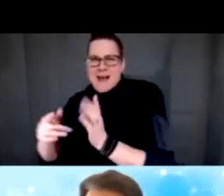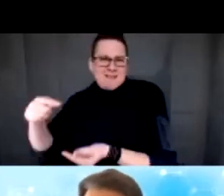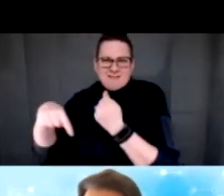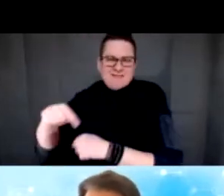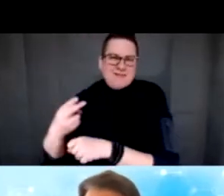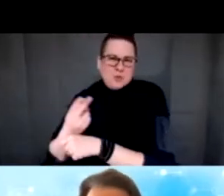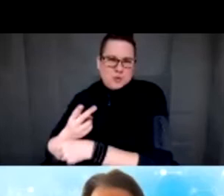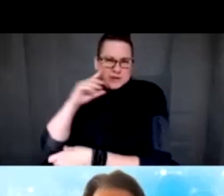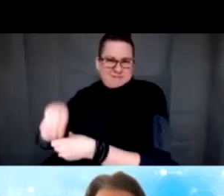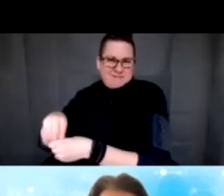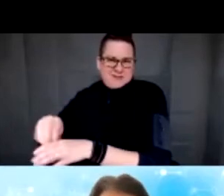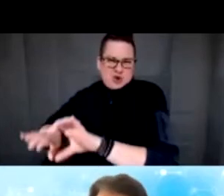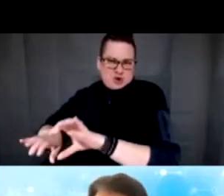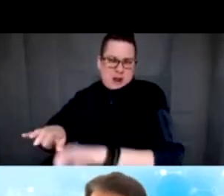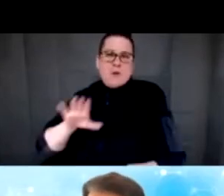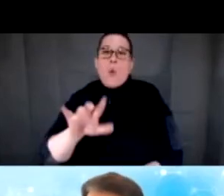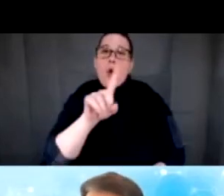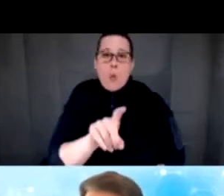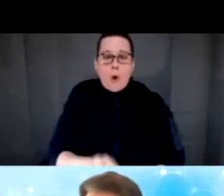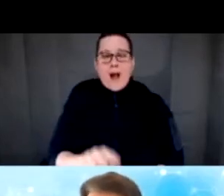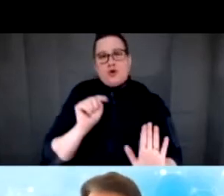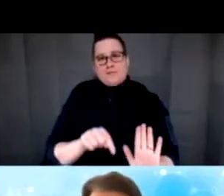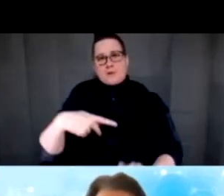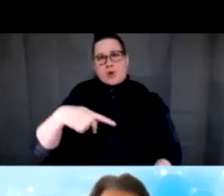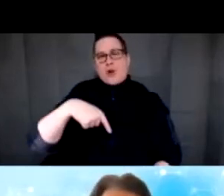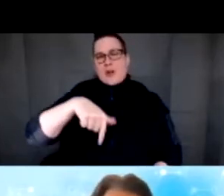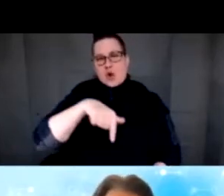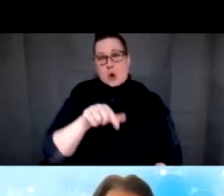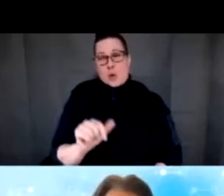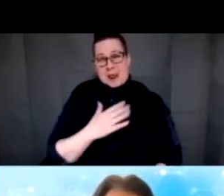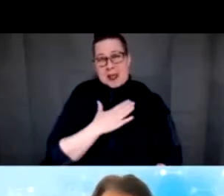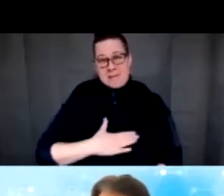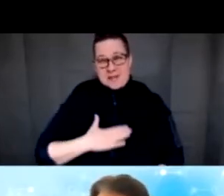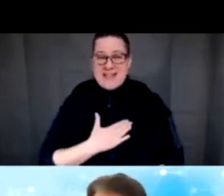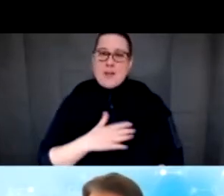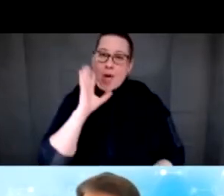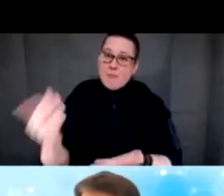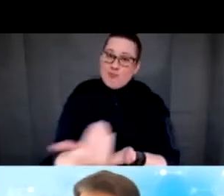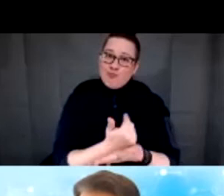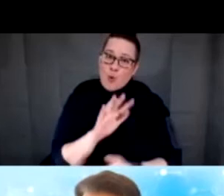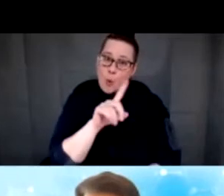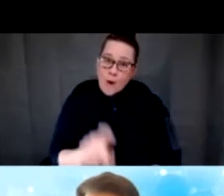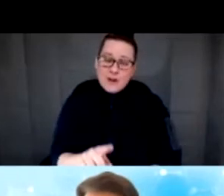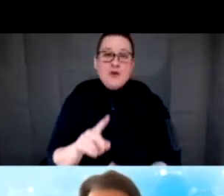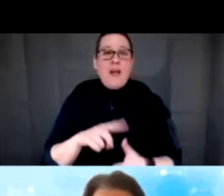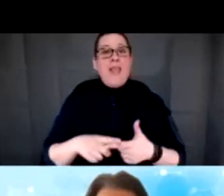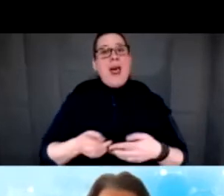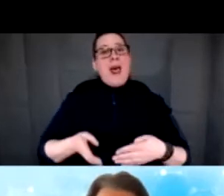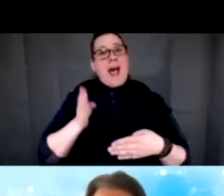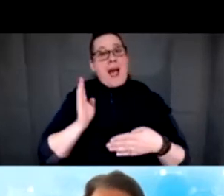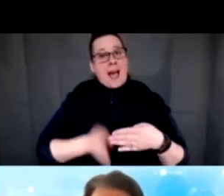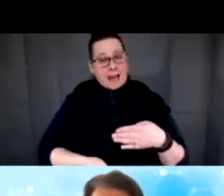issues. So focus your questions in the Q&A box, please. We look forward to collating those, and then at the end of the